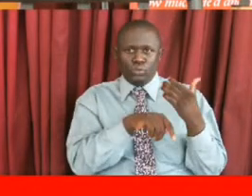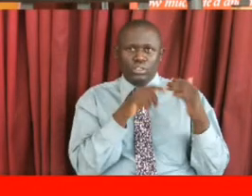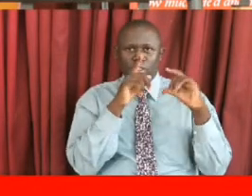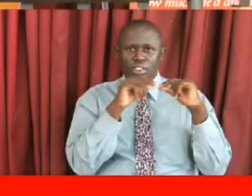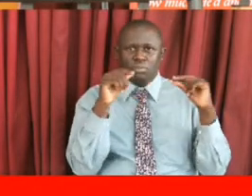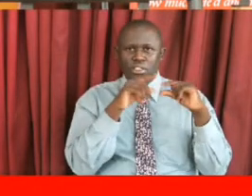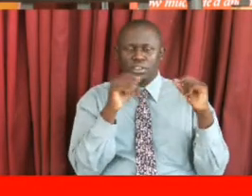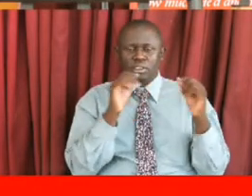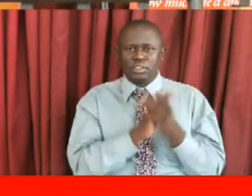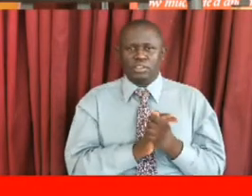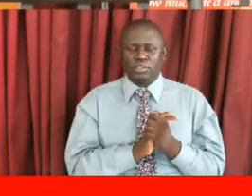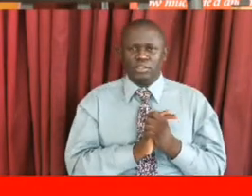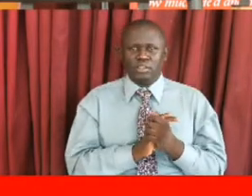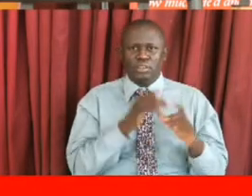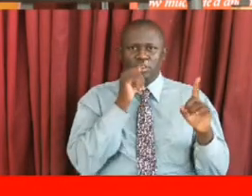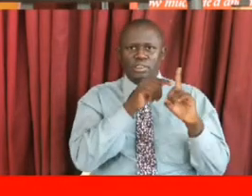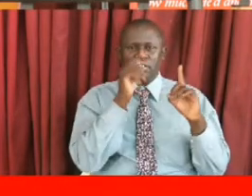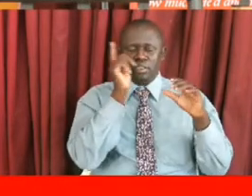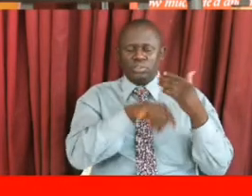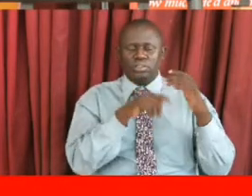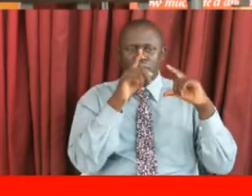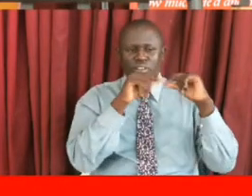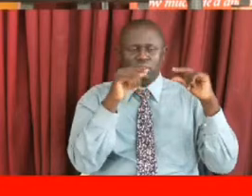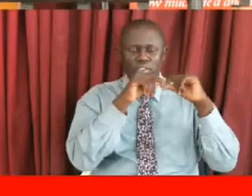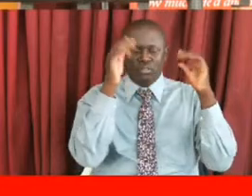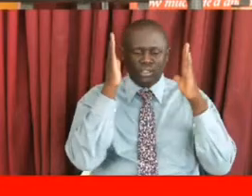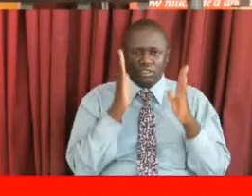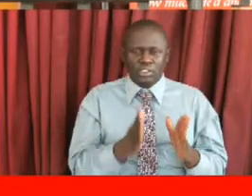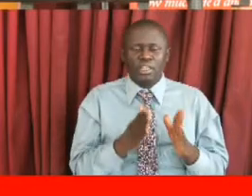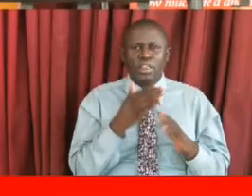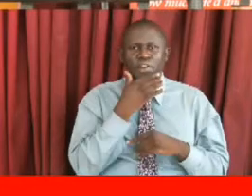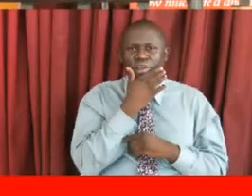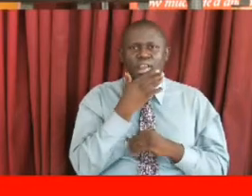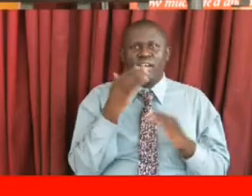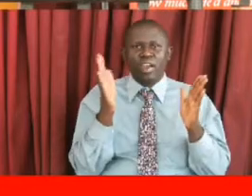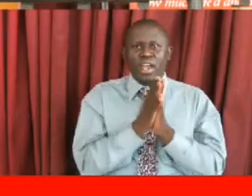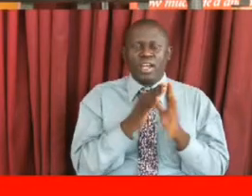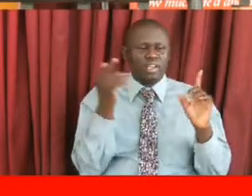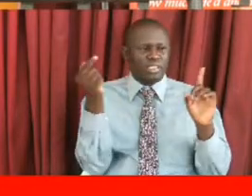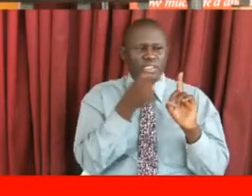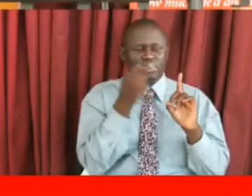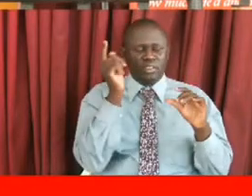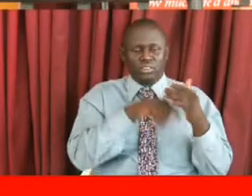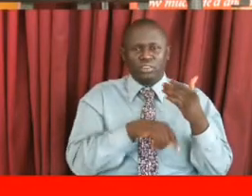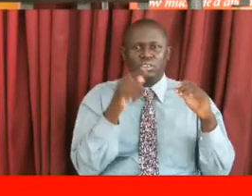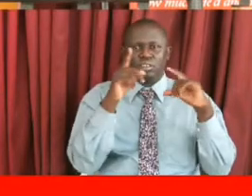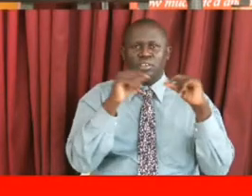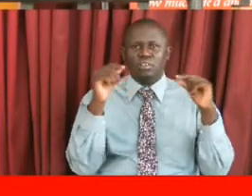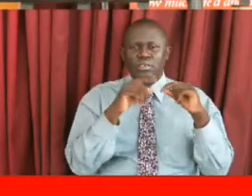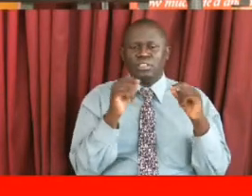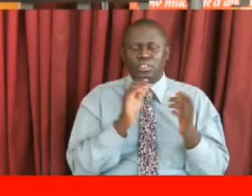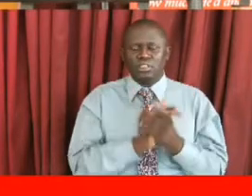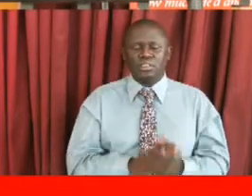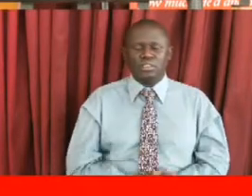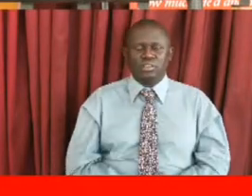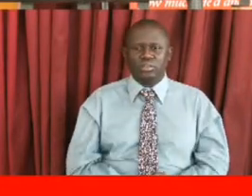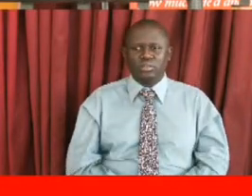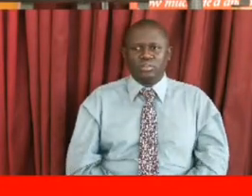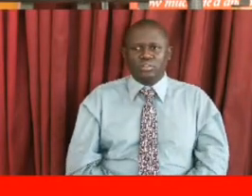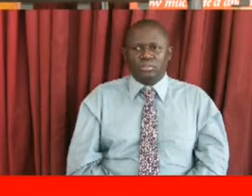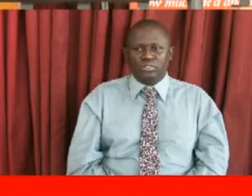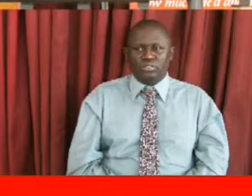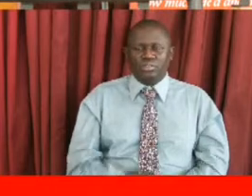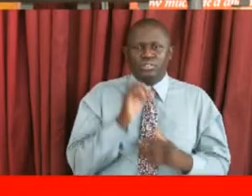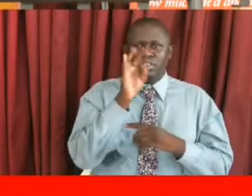say he is the messenger he's repeating and this is the message and if you have got a